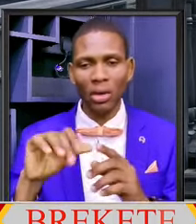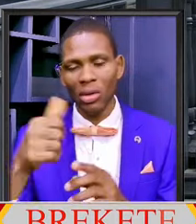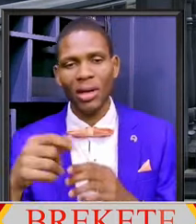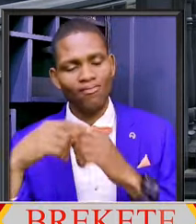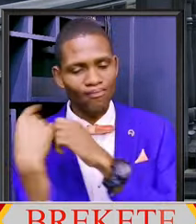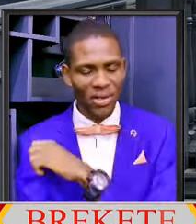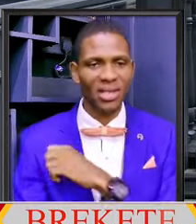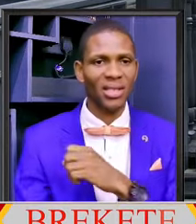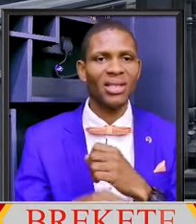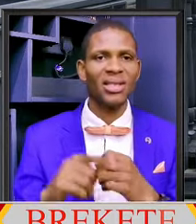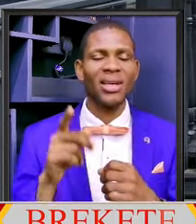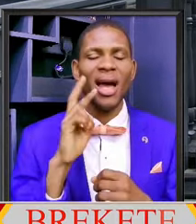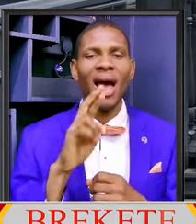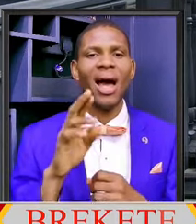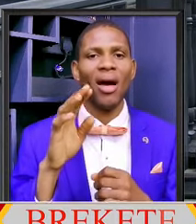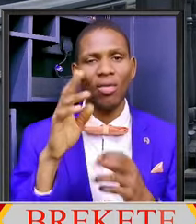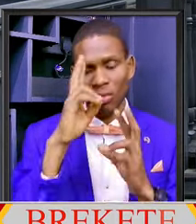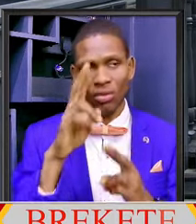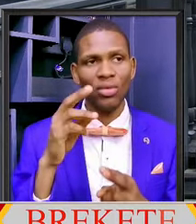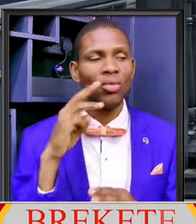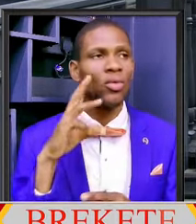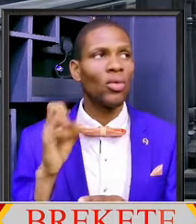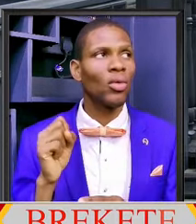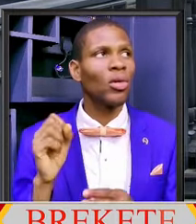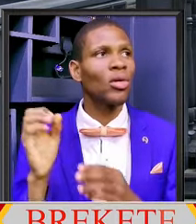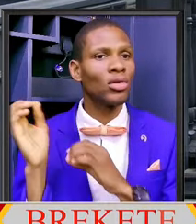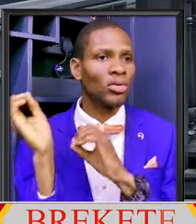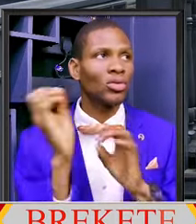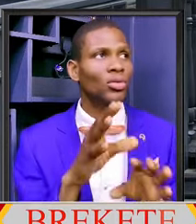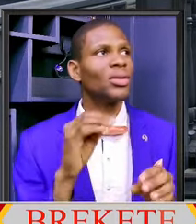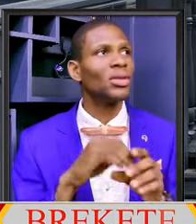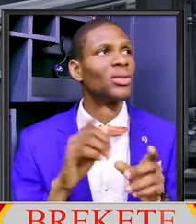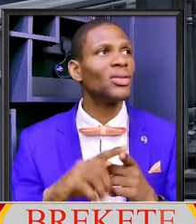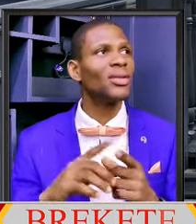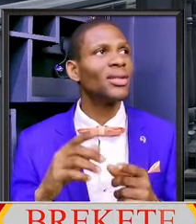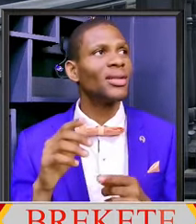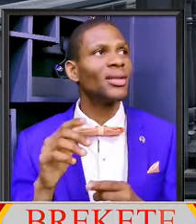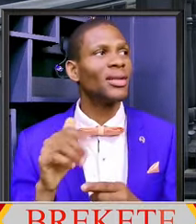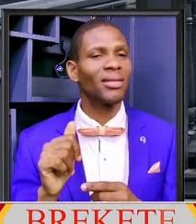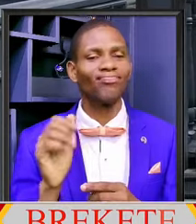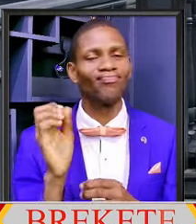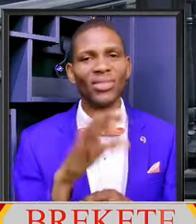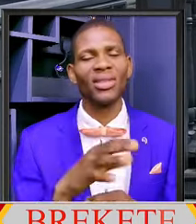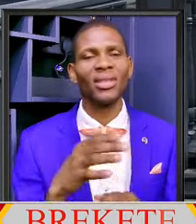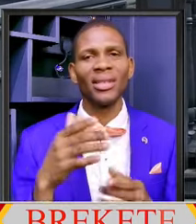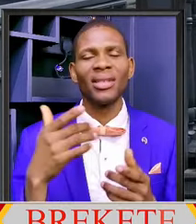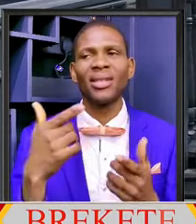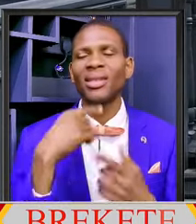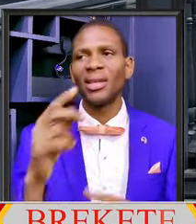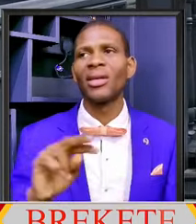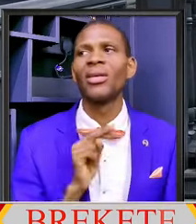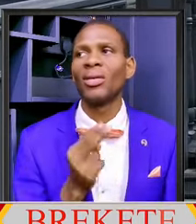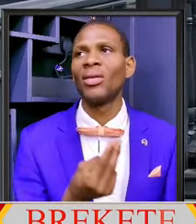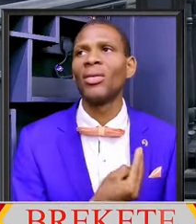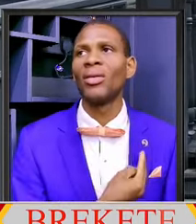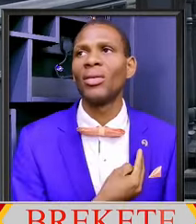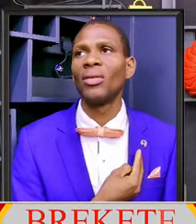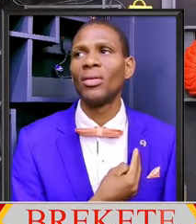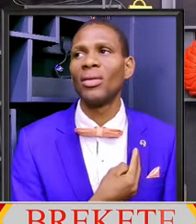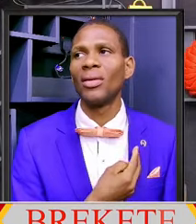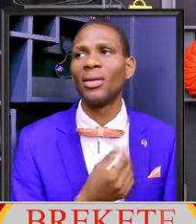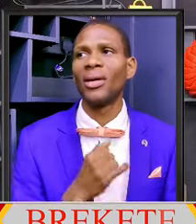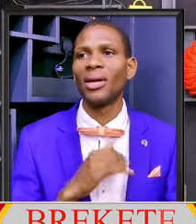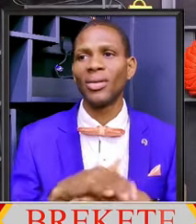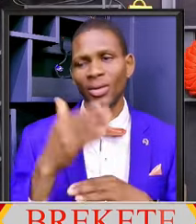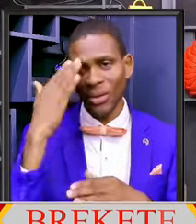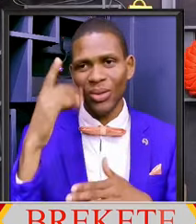Mm. Her dignity was thrown into the trash. In fact, tell us. I